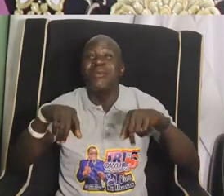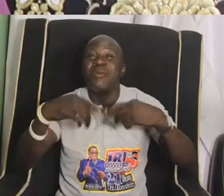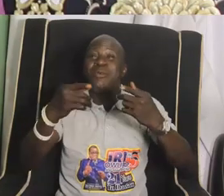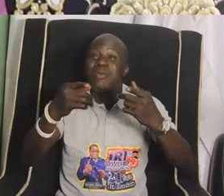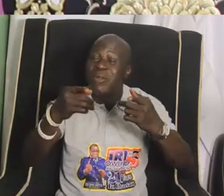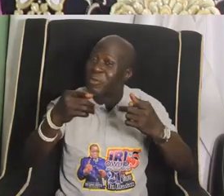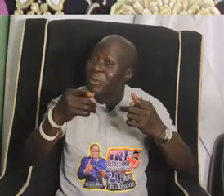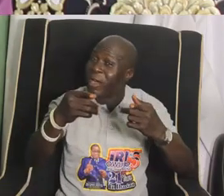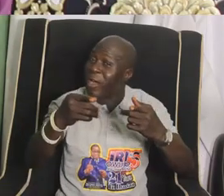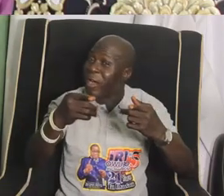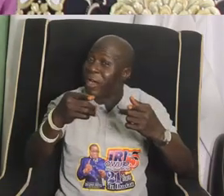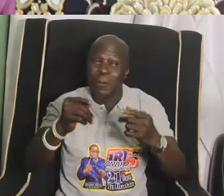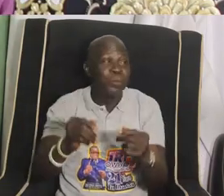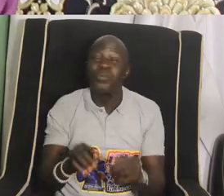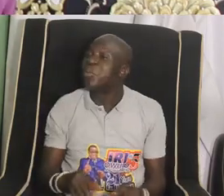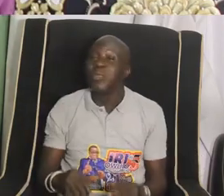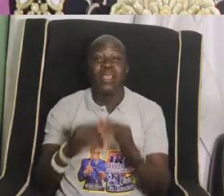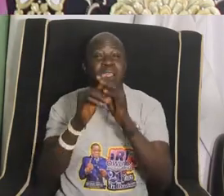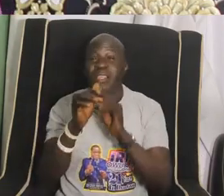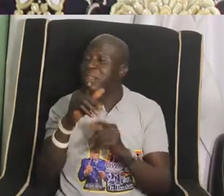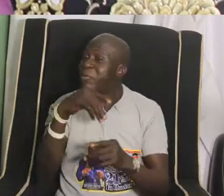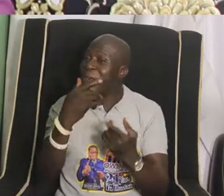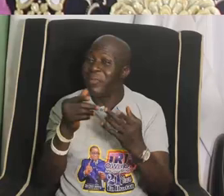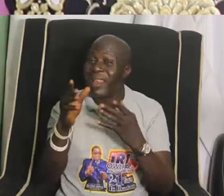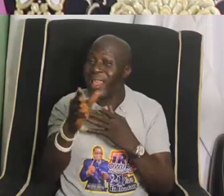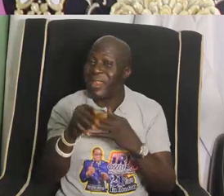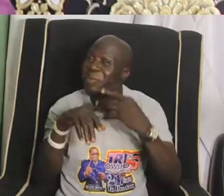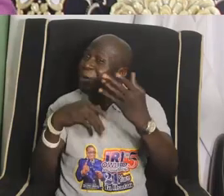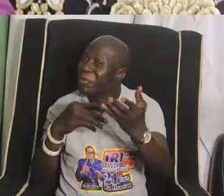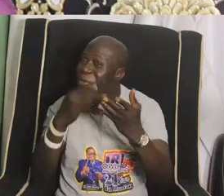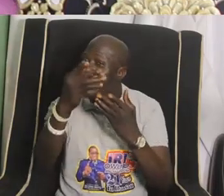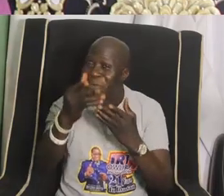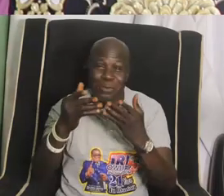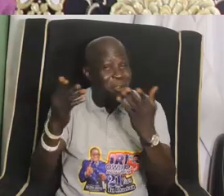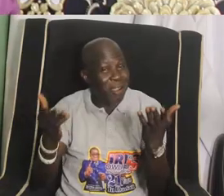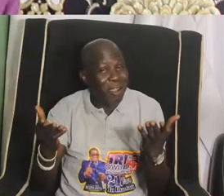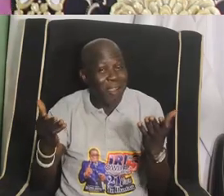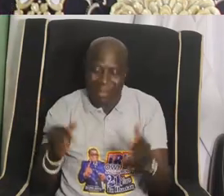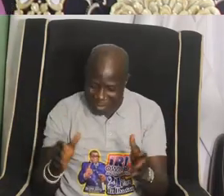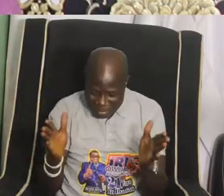Monday, lady, go move.